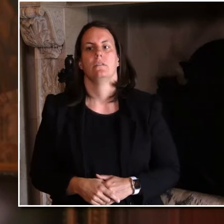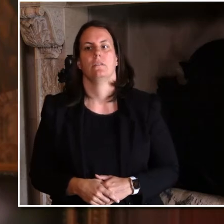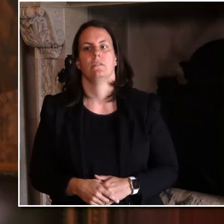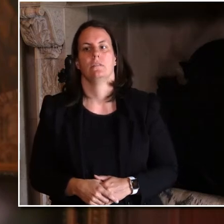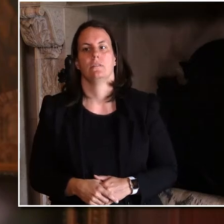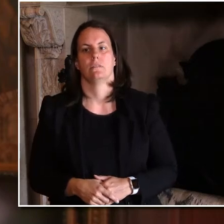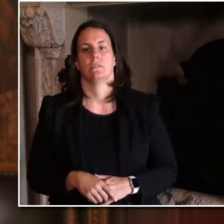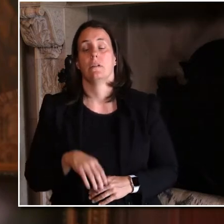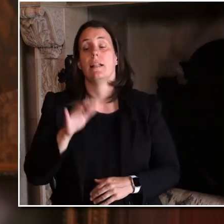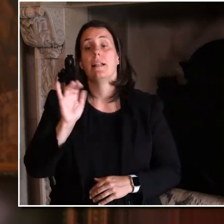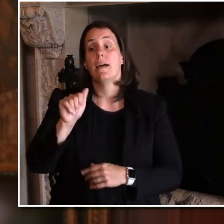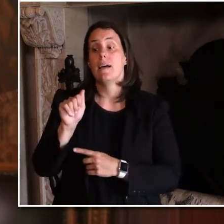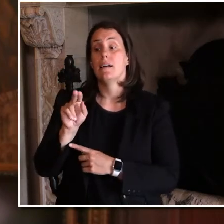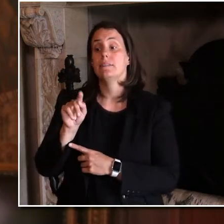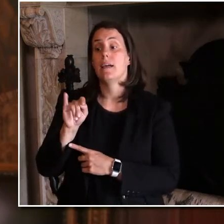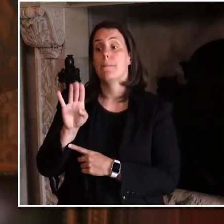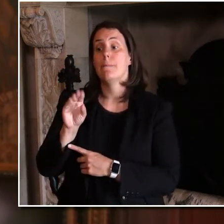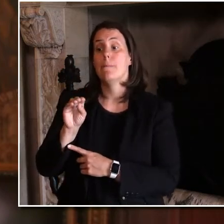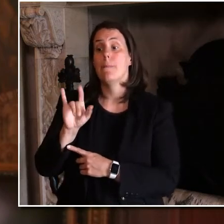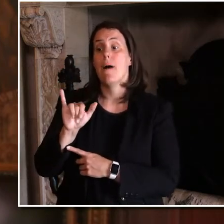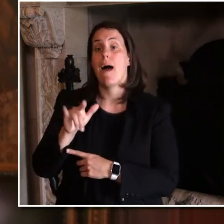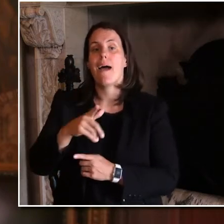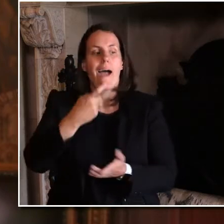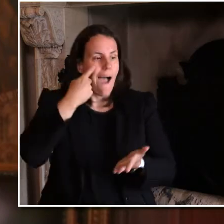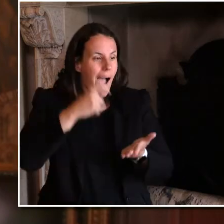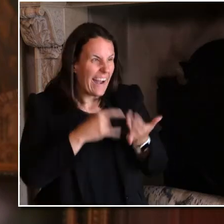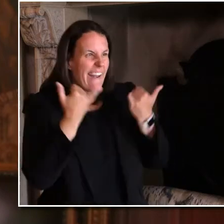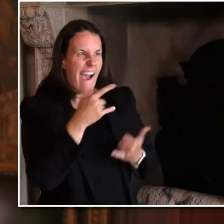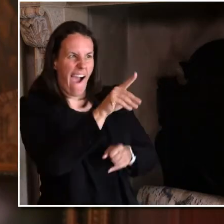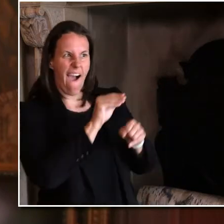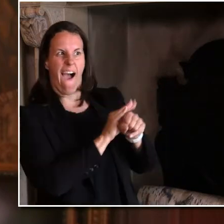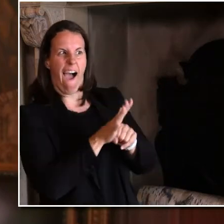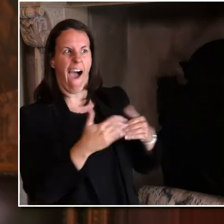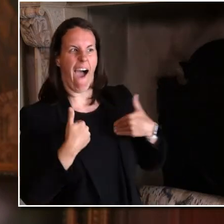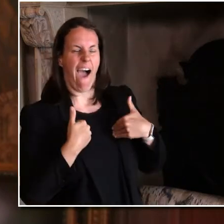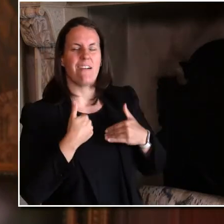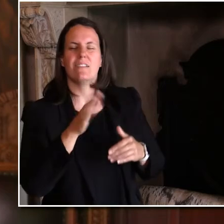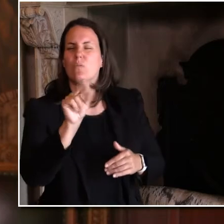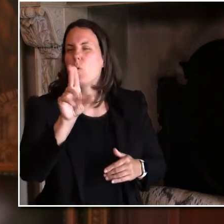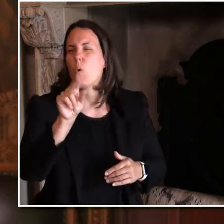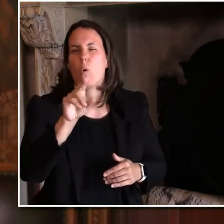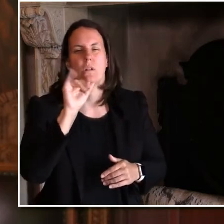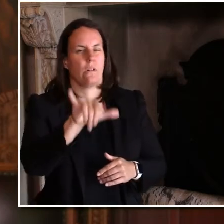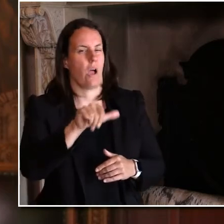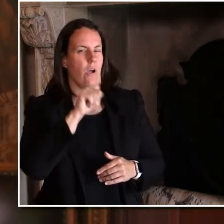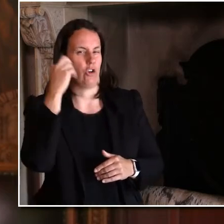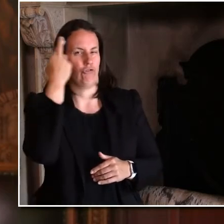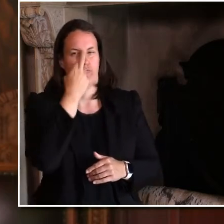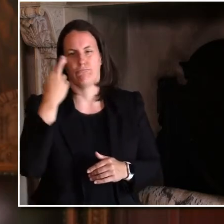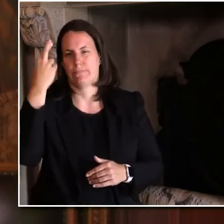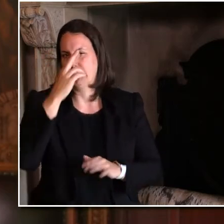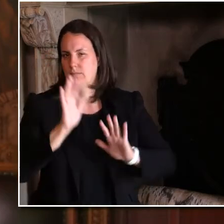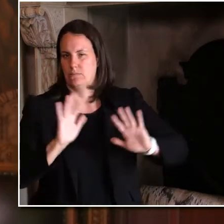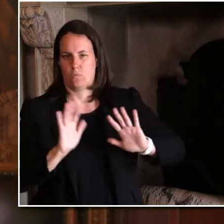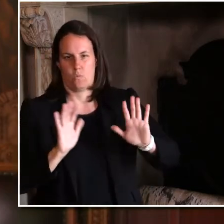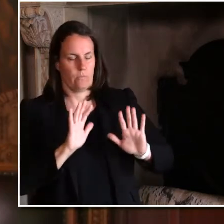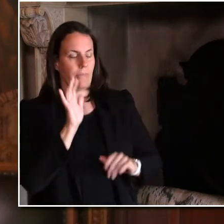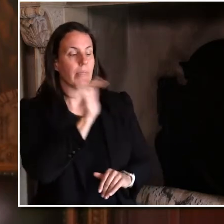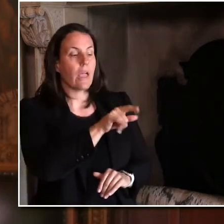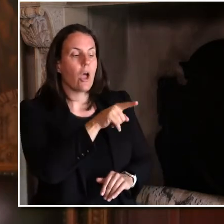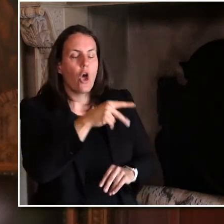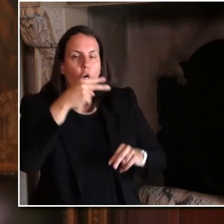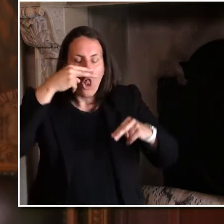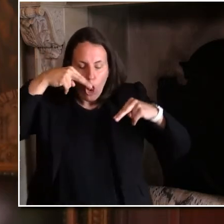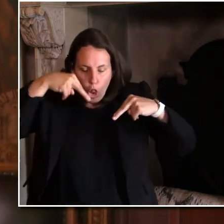because we're suspicious people have the infection. It's rather being done as a prevalence survey. We want to know what is the prevalence